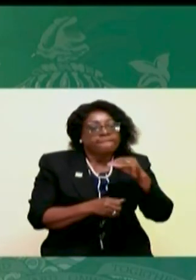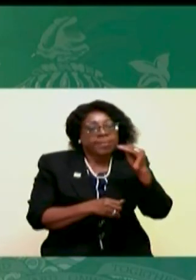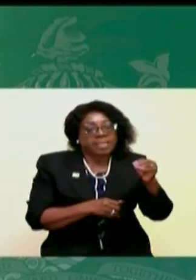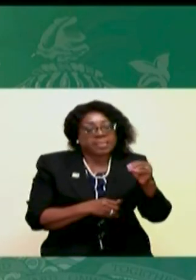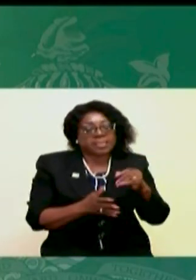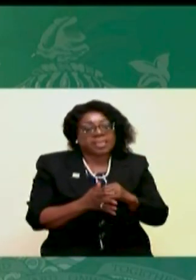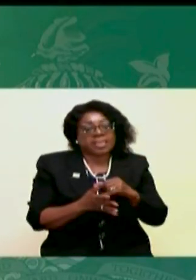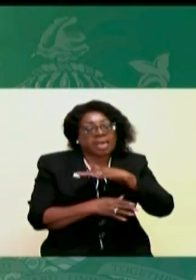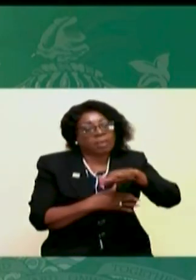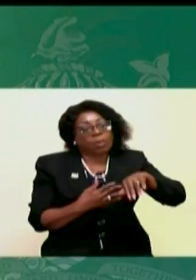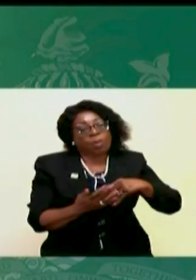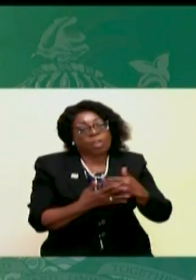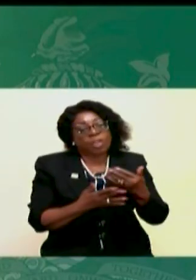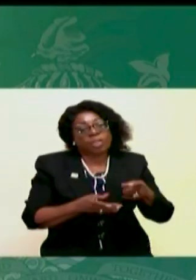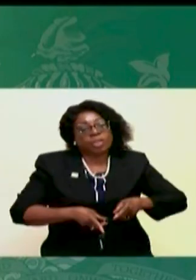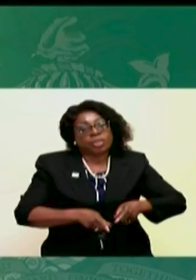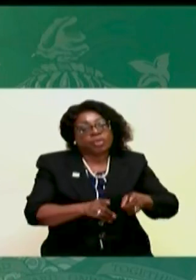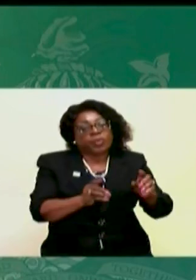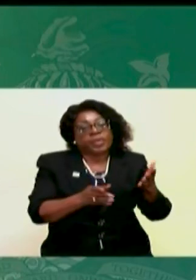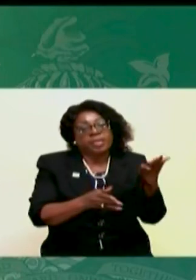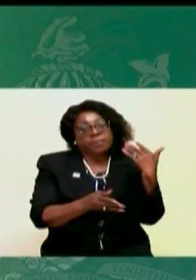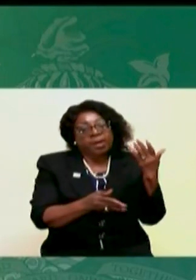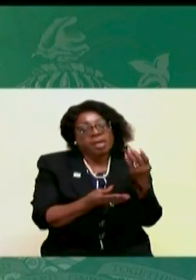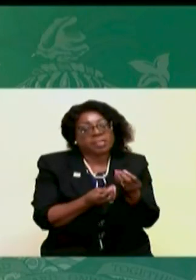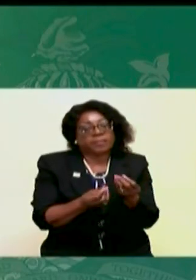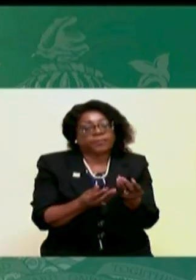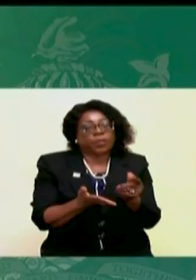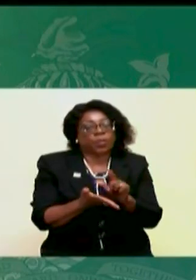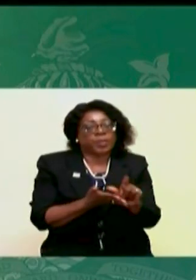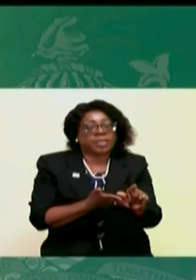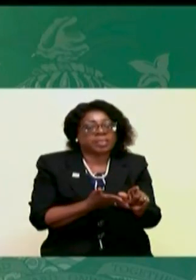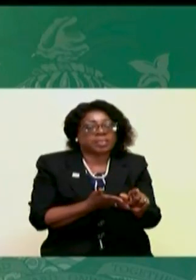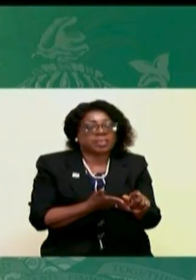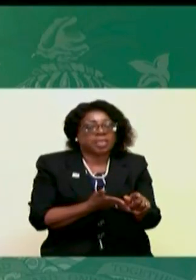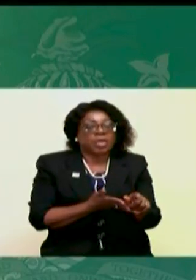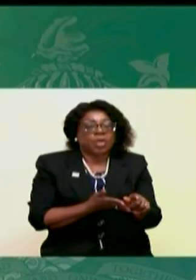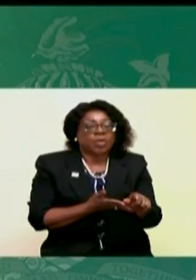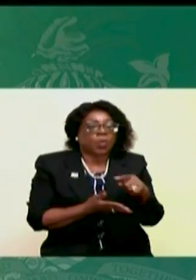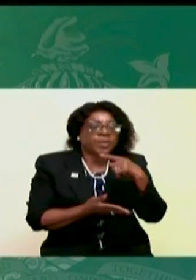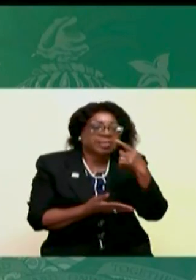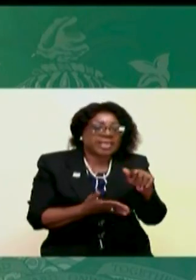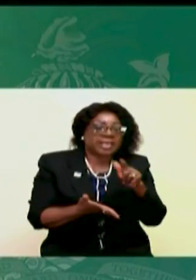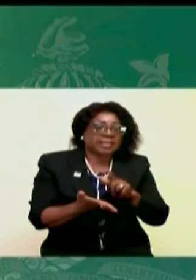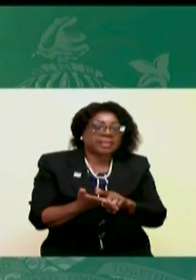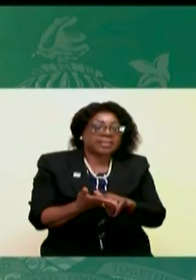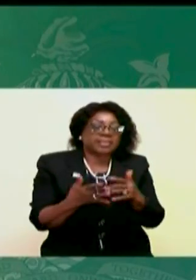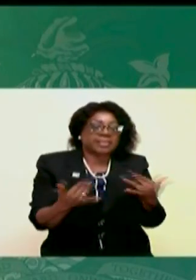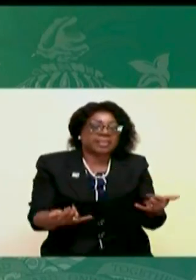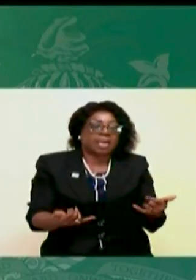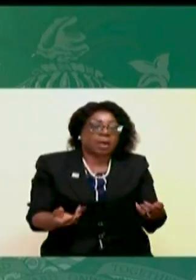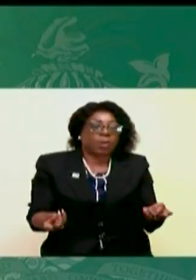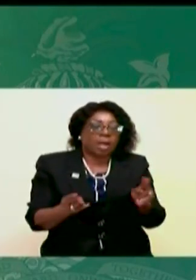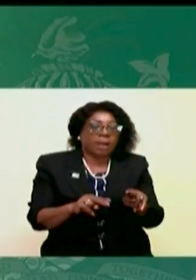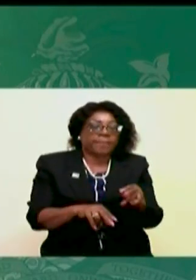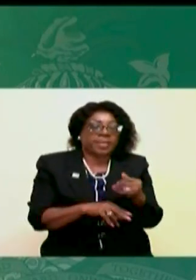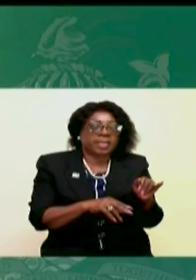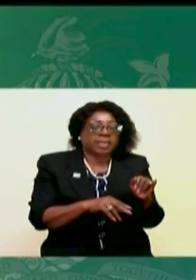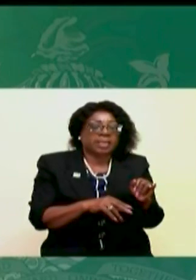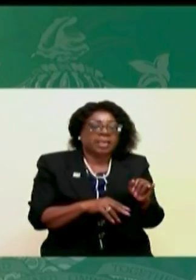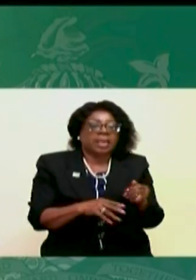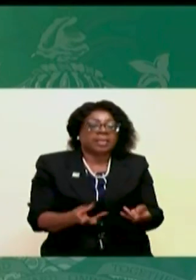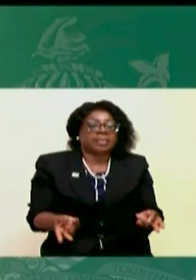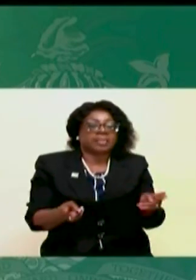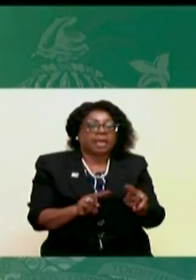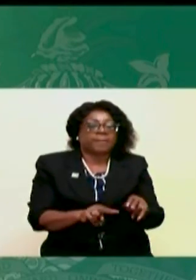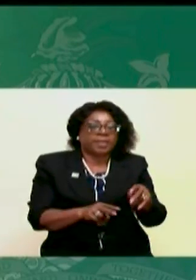3 weeks. No one mentioned that this is now happening, and no one mentioned it's happening because